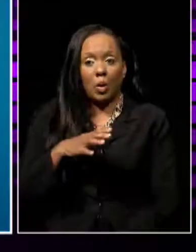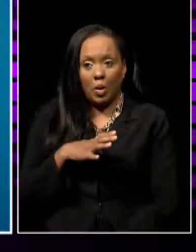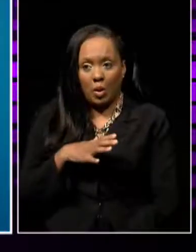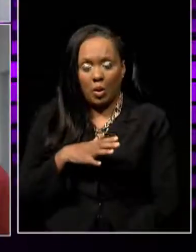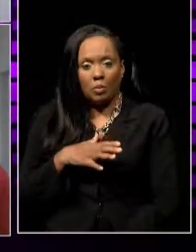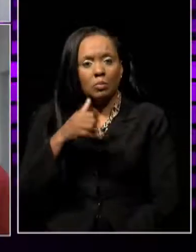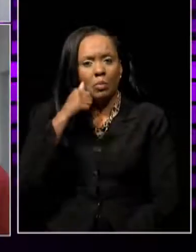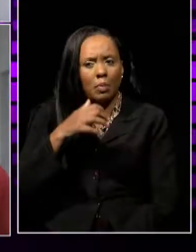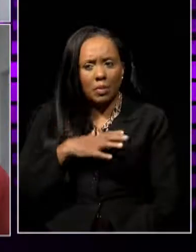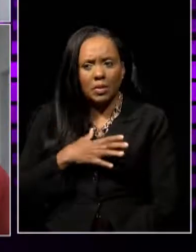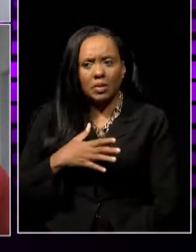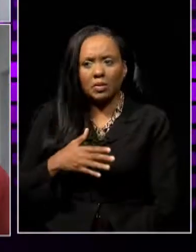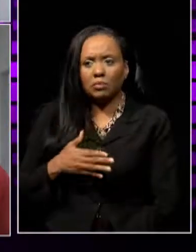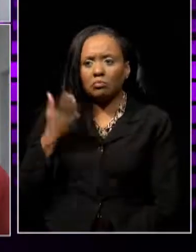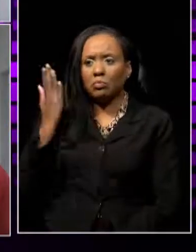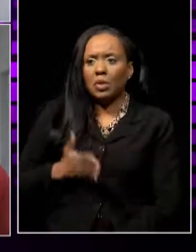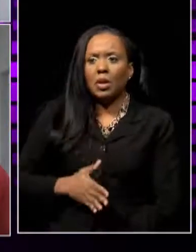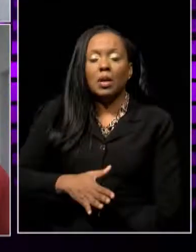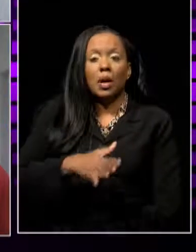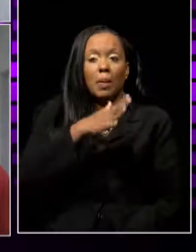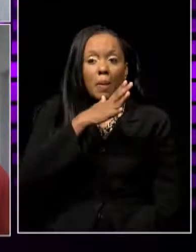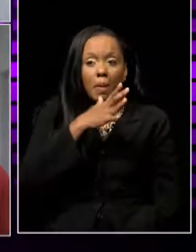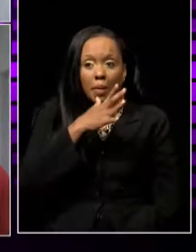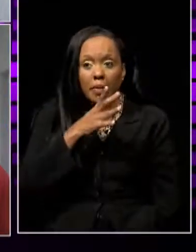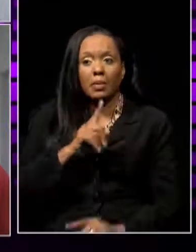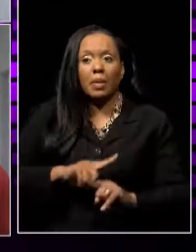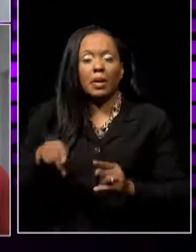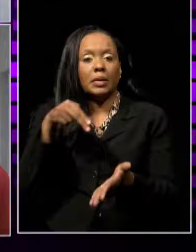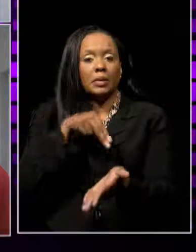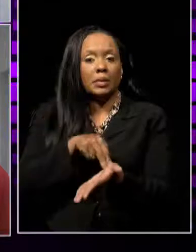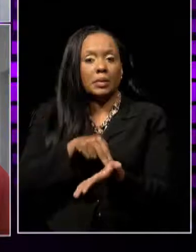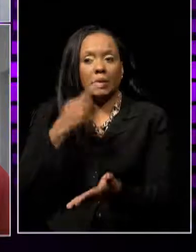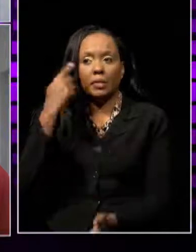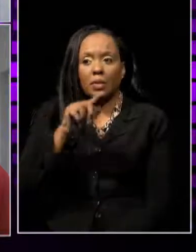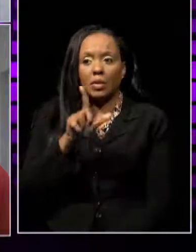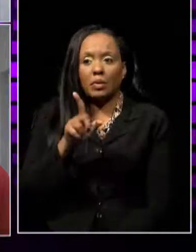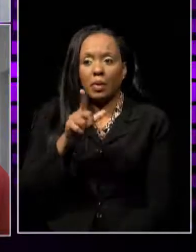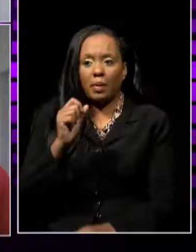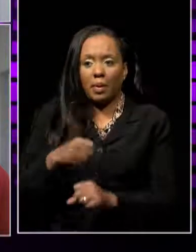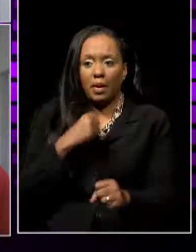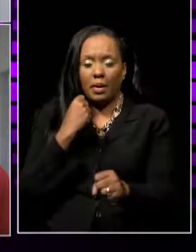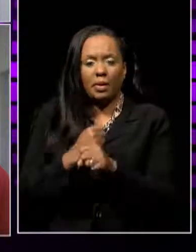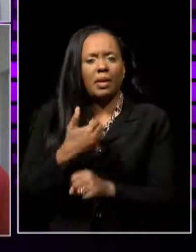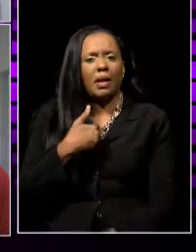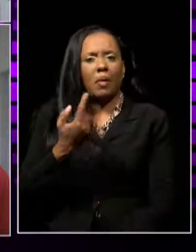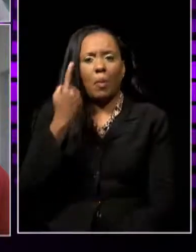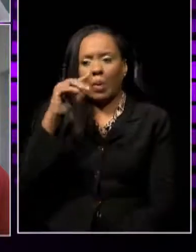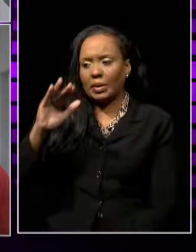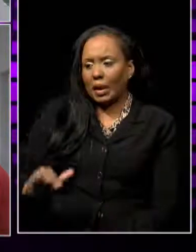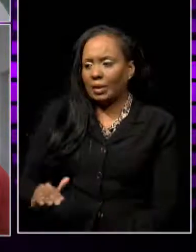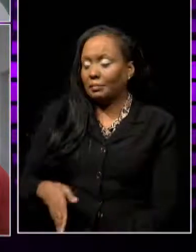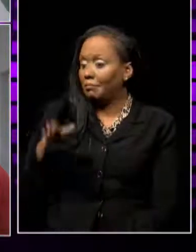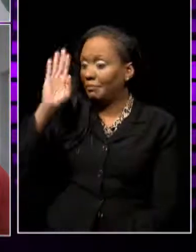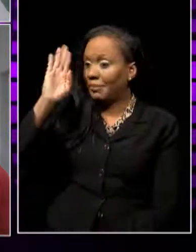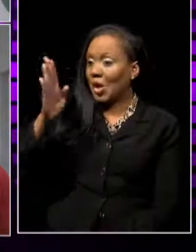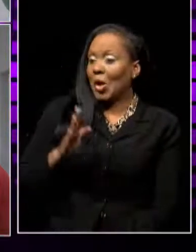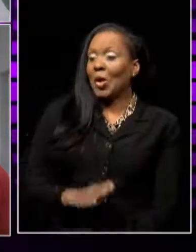Challenger, and she's been a nurse for 21 years and she has one child. Hi, Letitia.